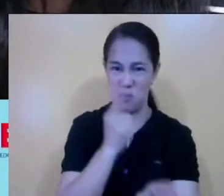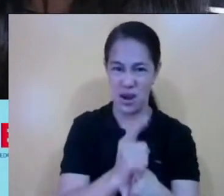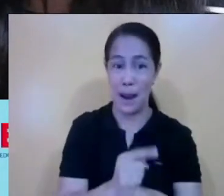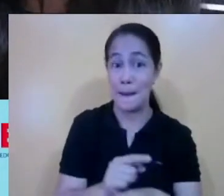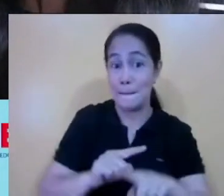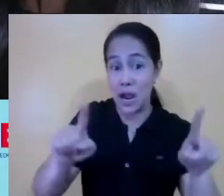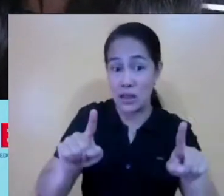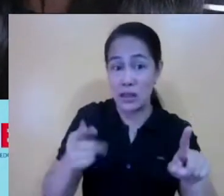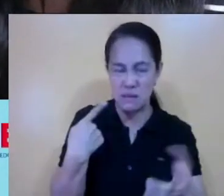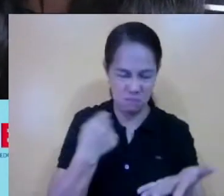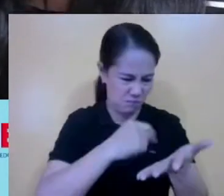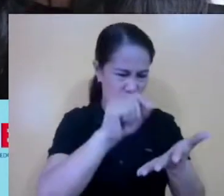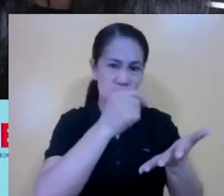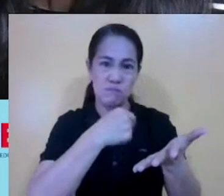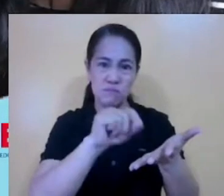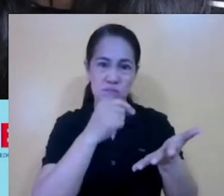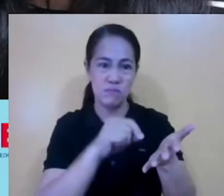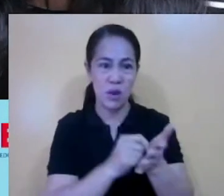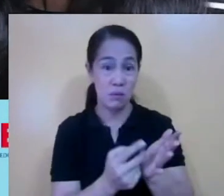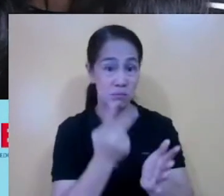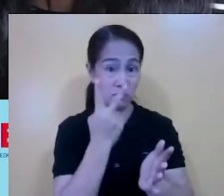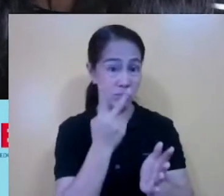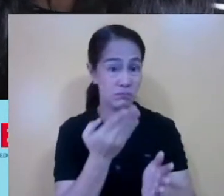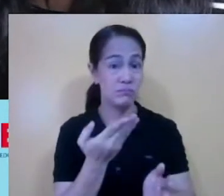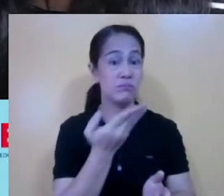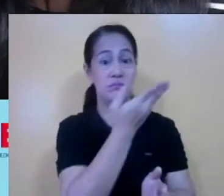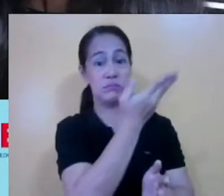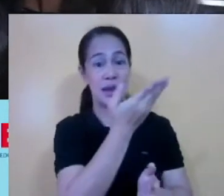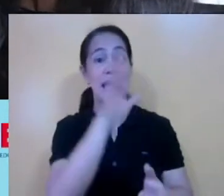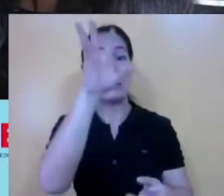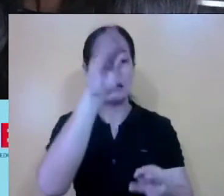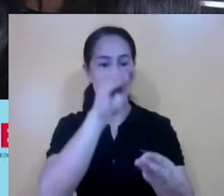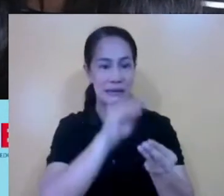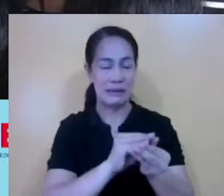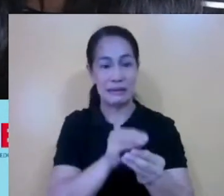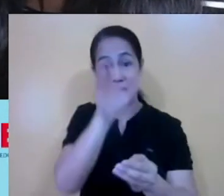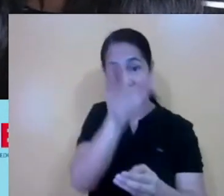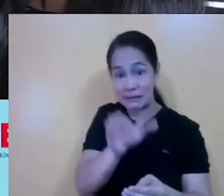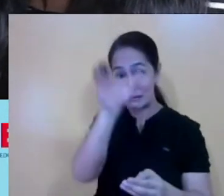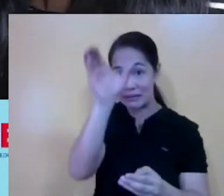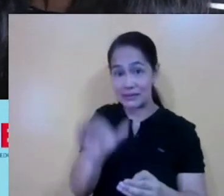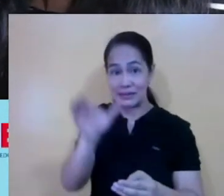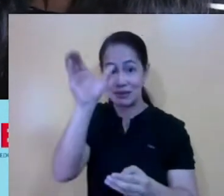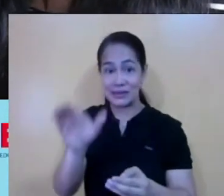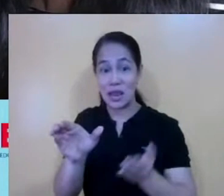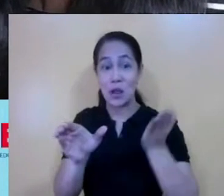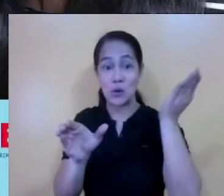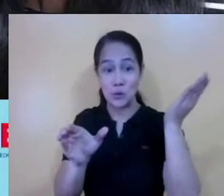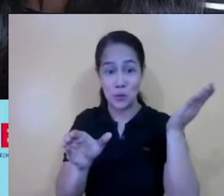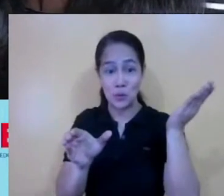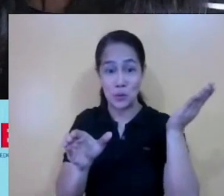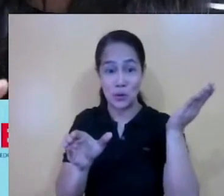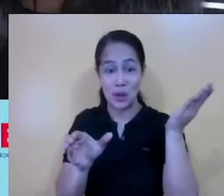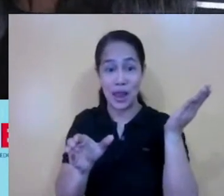your screen, you have there our summary table of indicators. you will see that the domains 1,